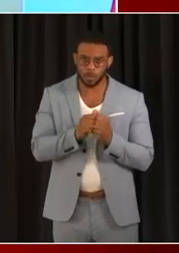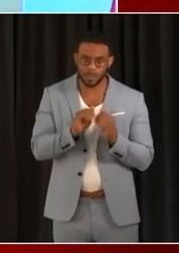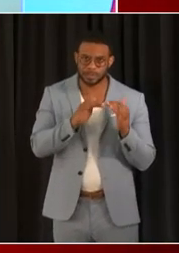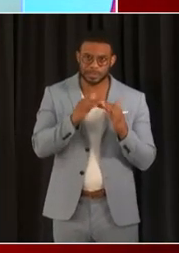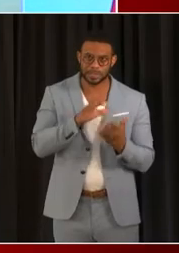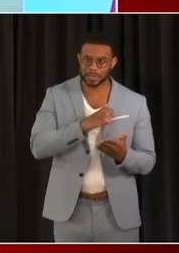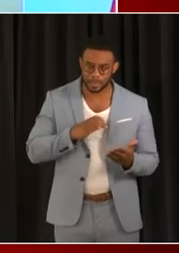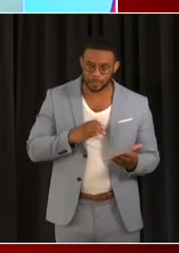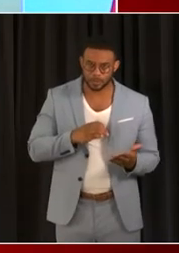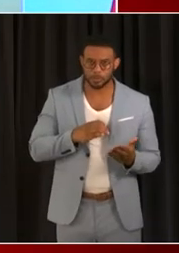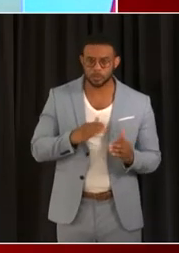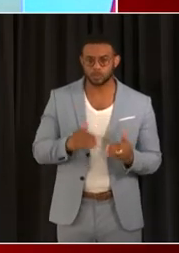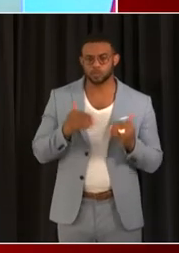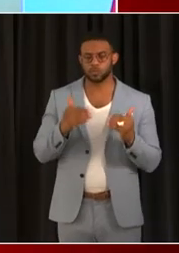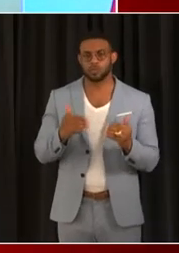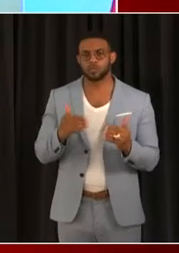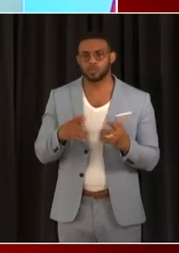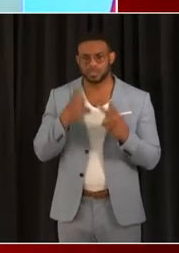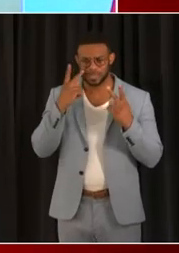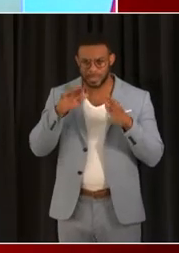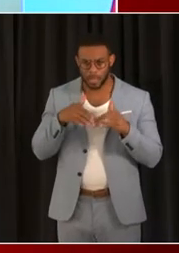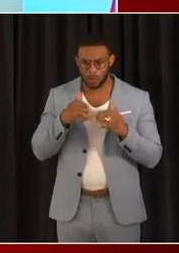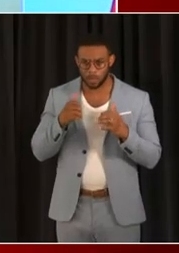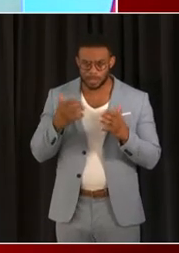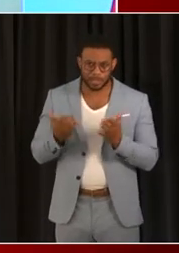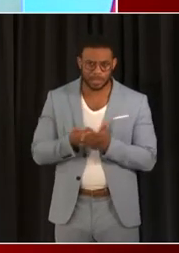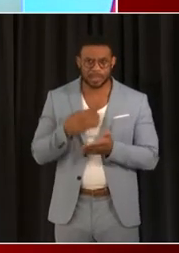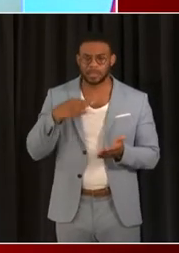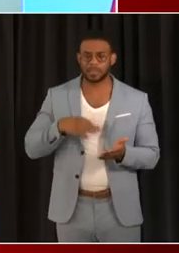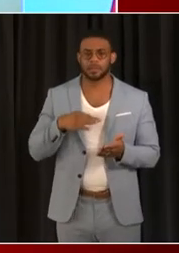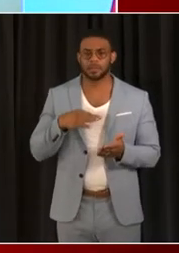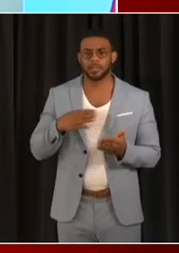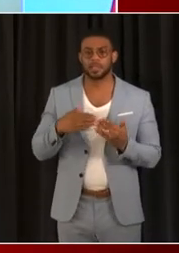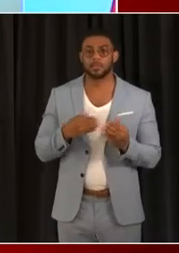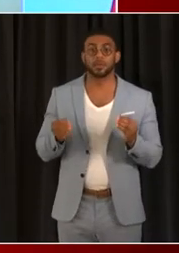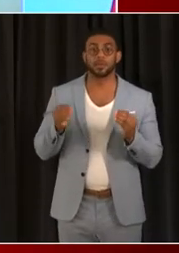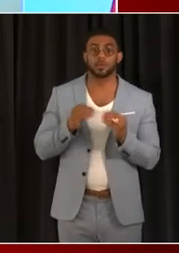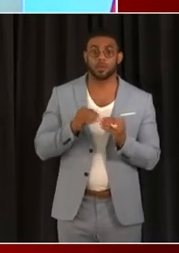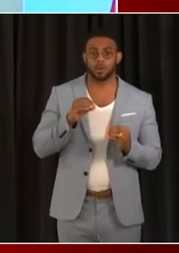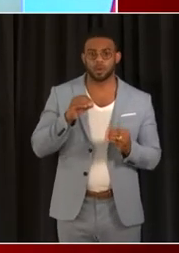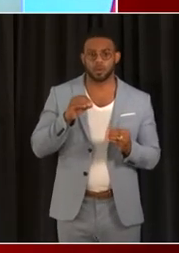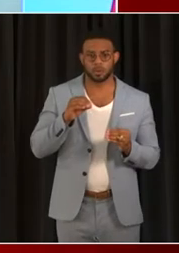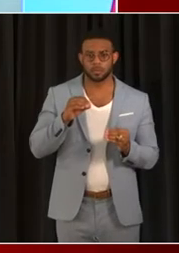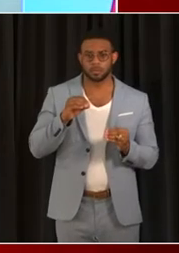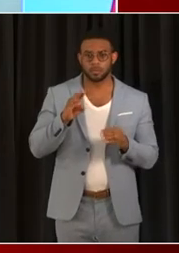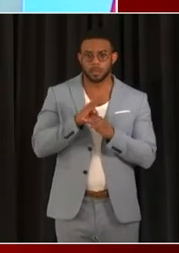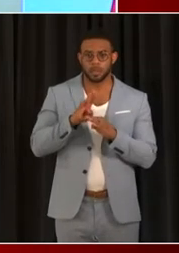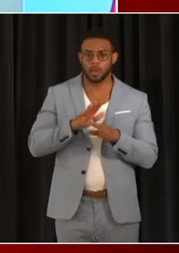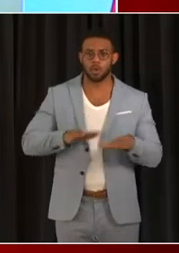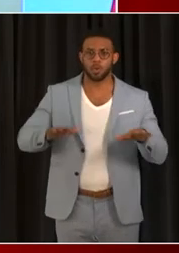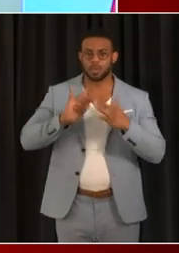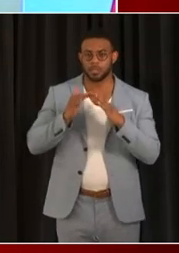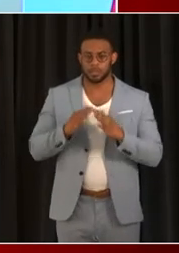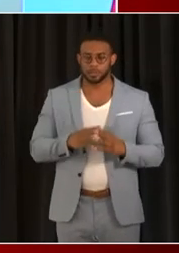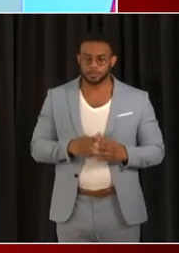with City Council moving forward to see how we can capitalize these incredible businesses all across the